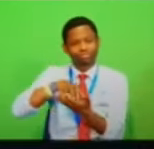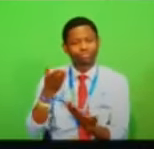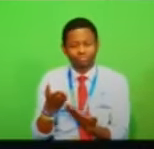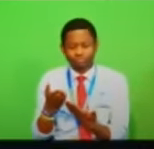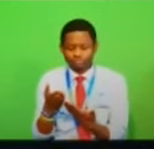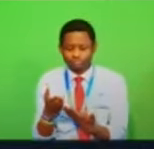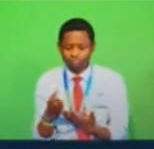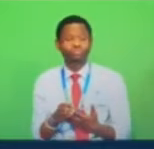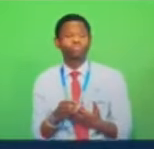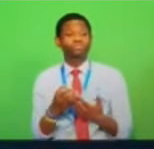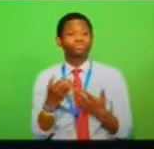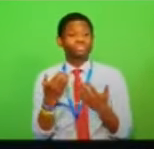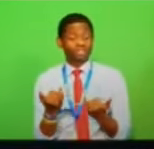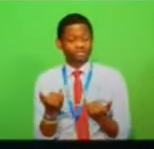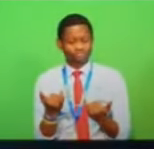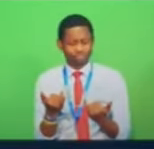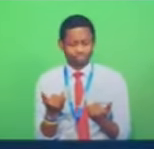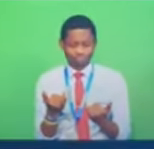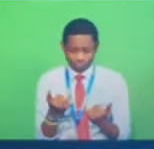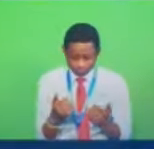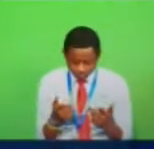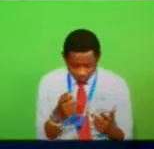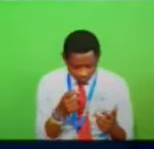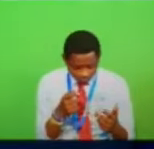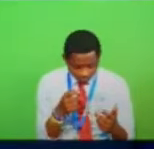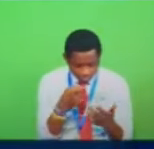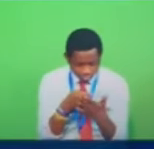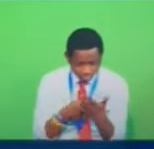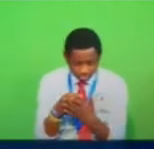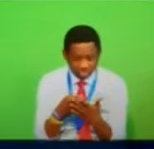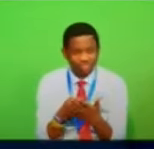quickly, let's look at a spectra of realities in our world today.